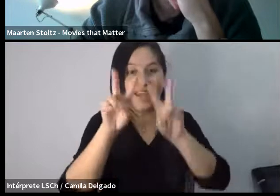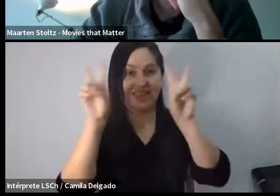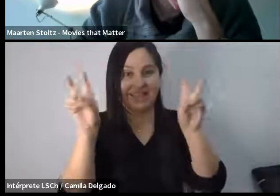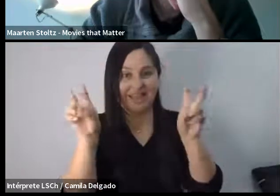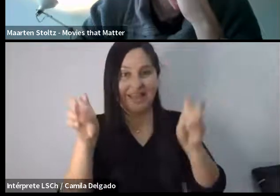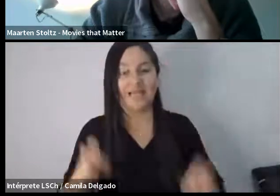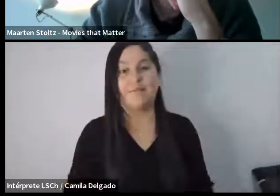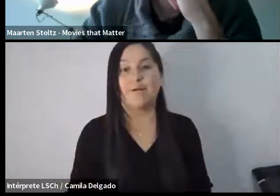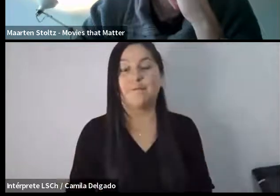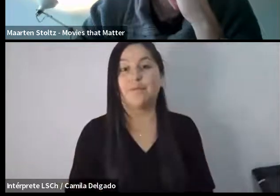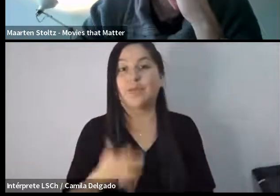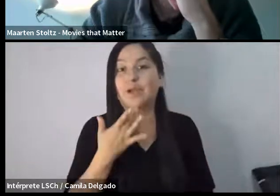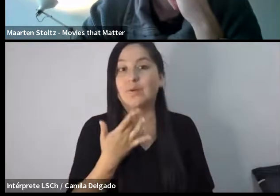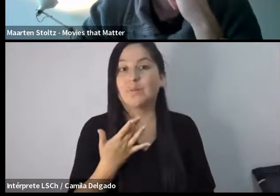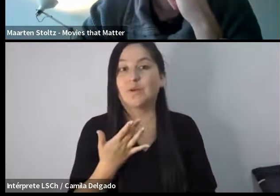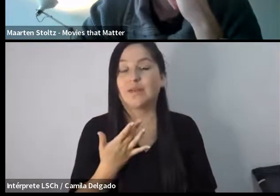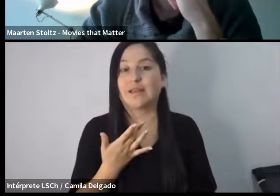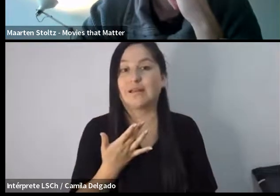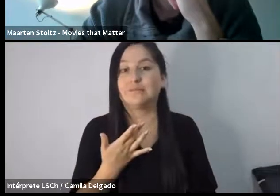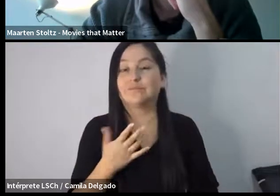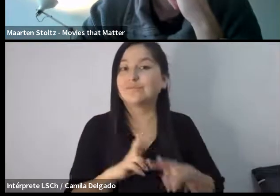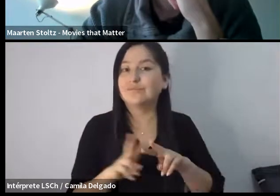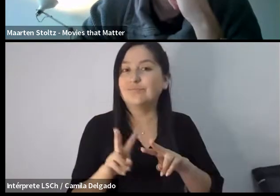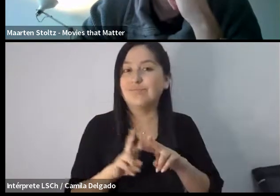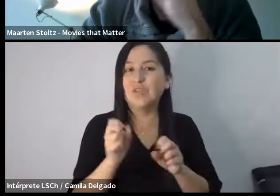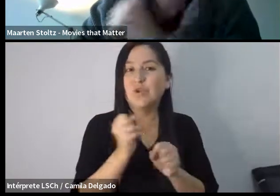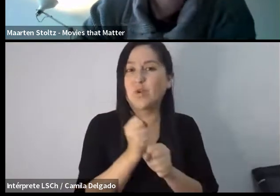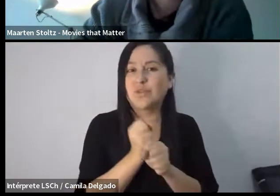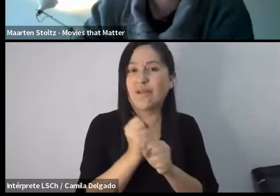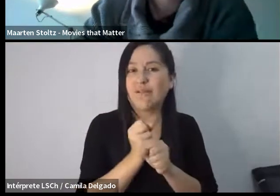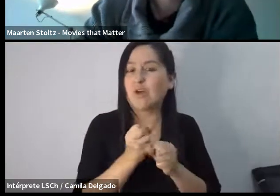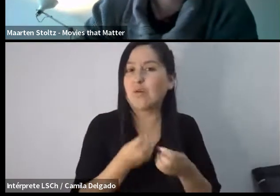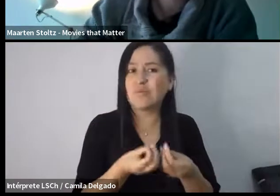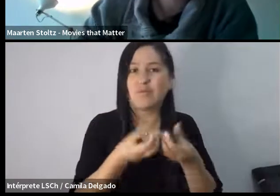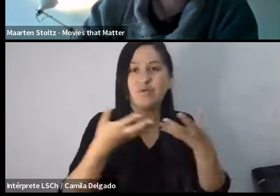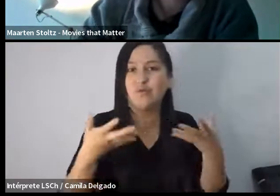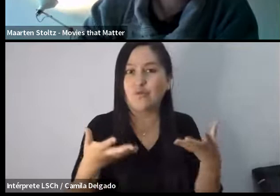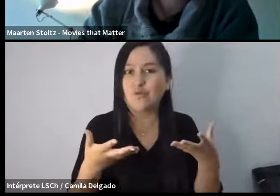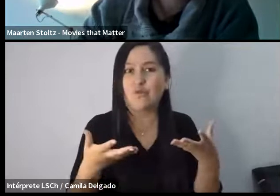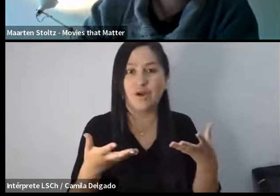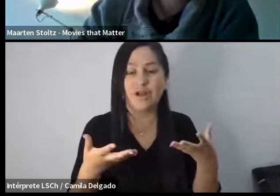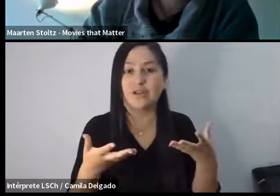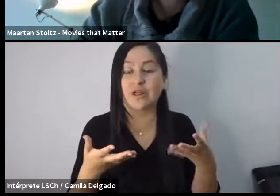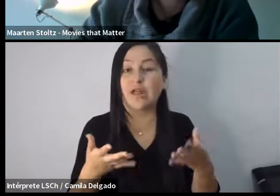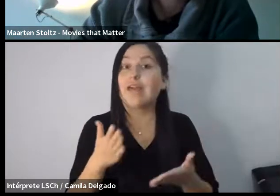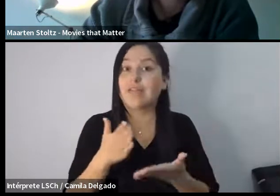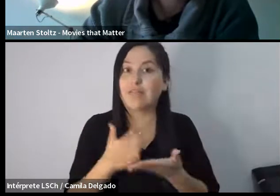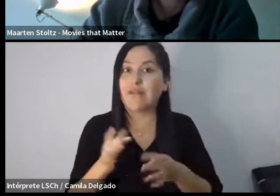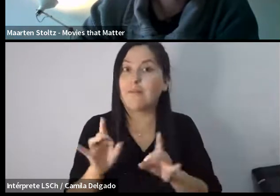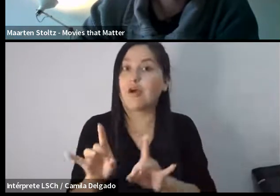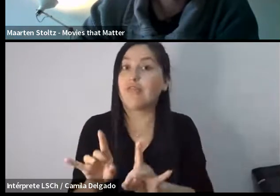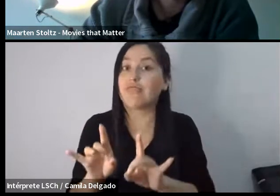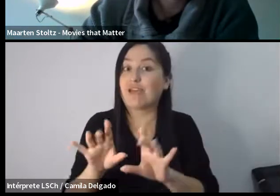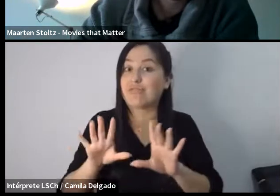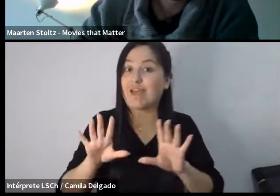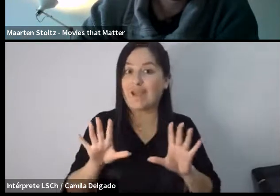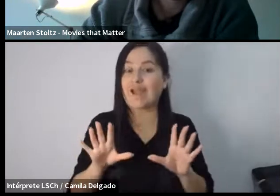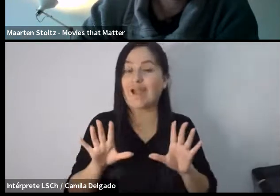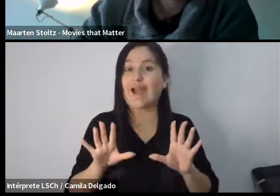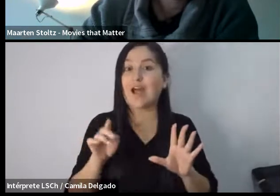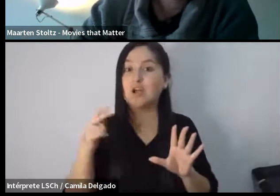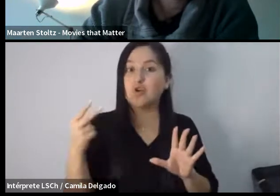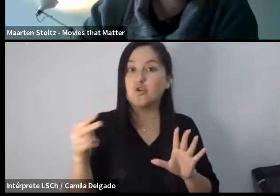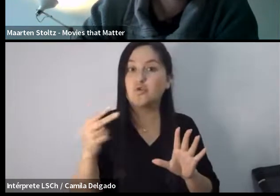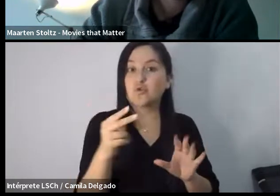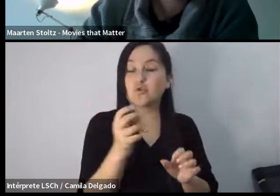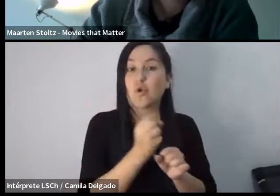job. Mm. And we should instantly highlight primarily their work, which we are basically just